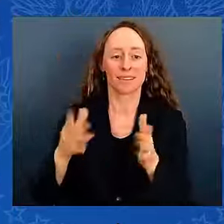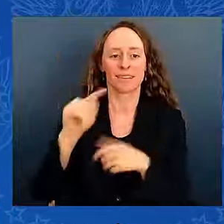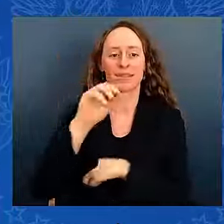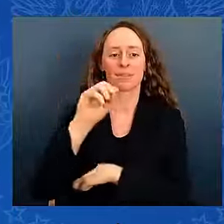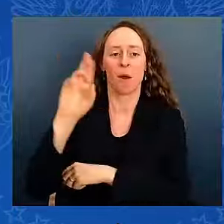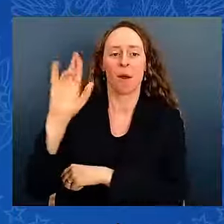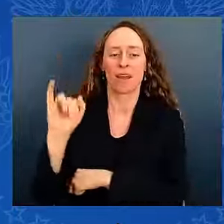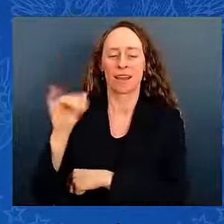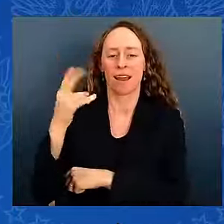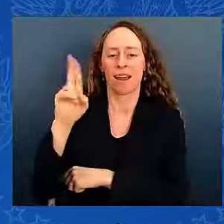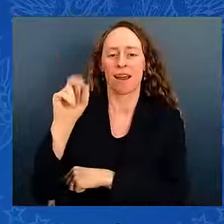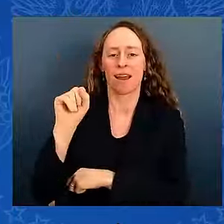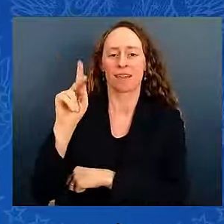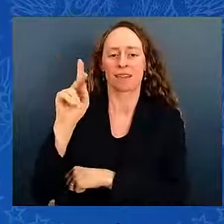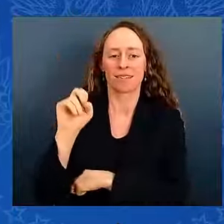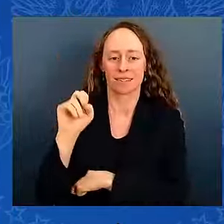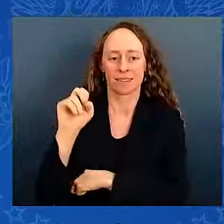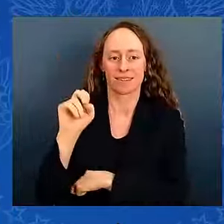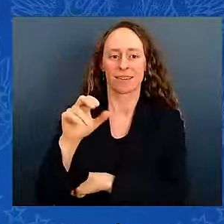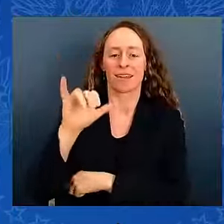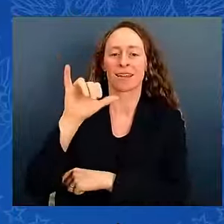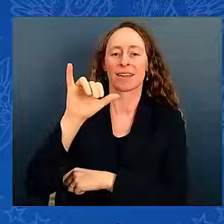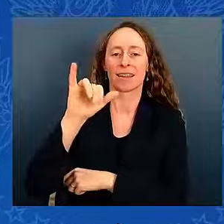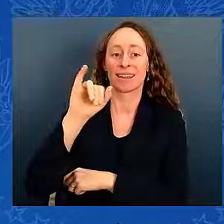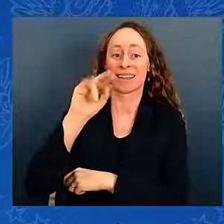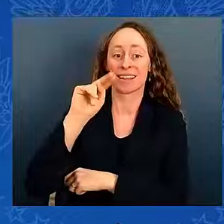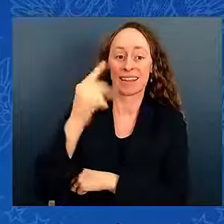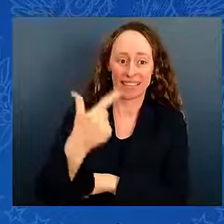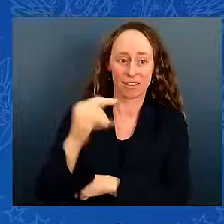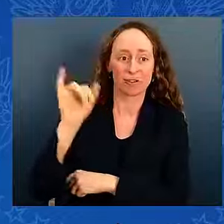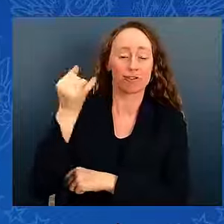Paul Schulte, and Adrena Castro.